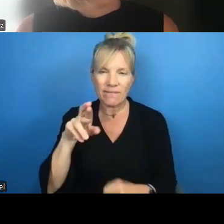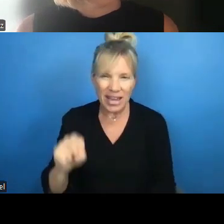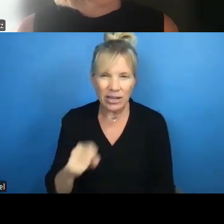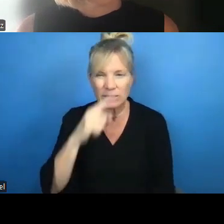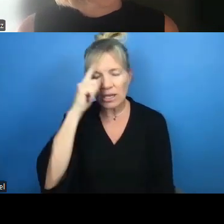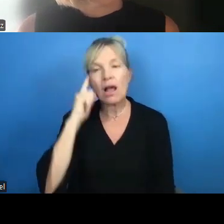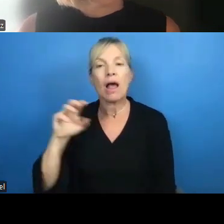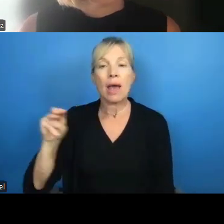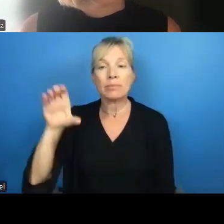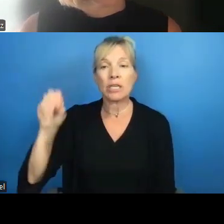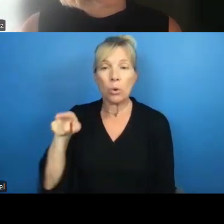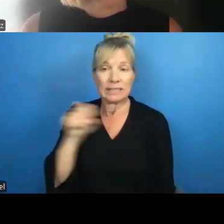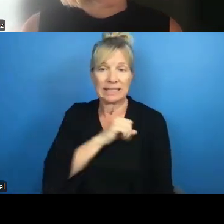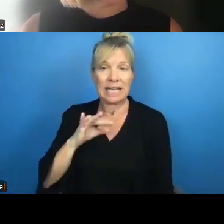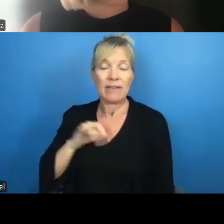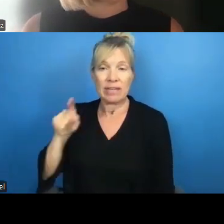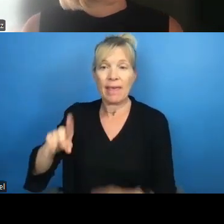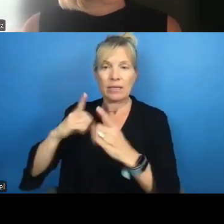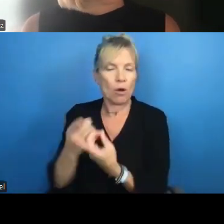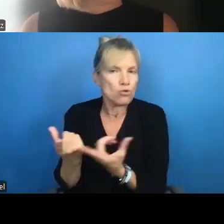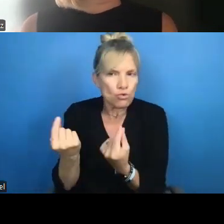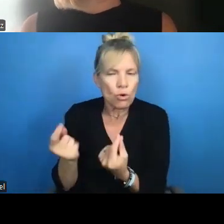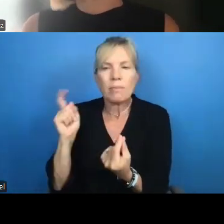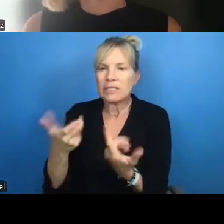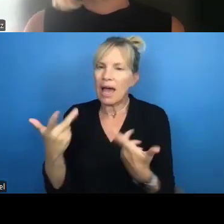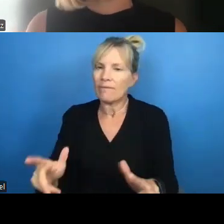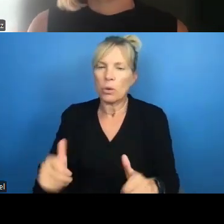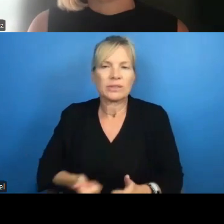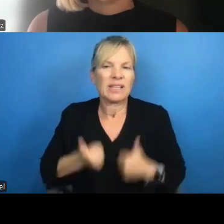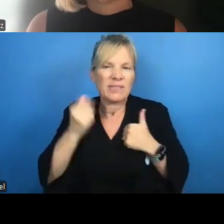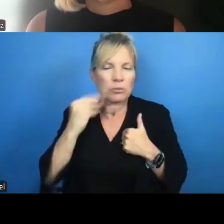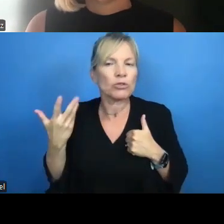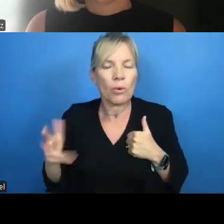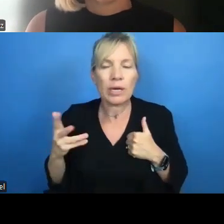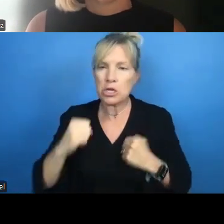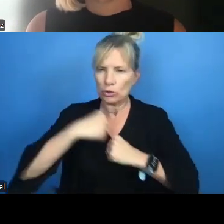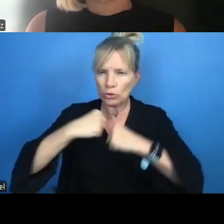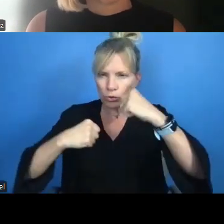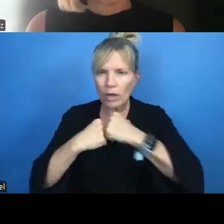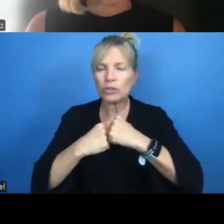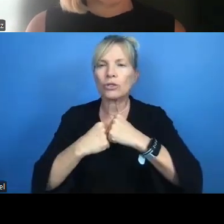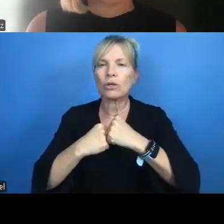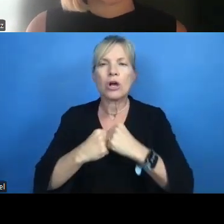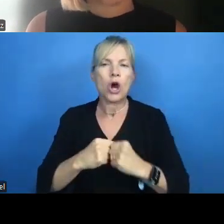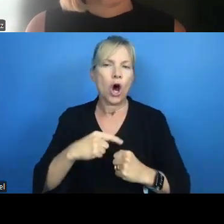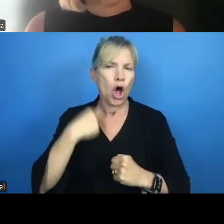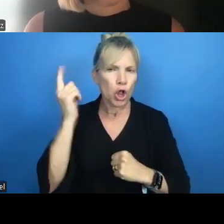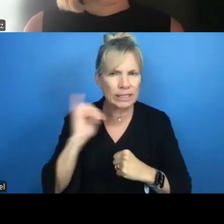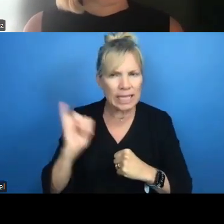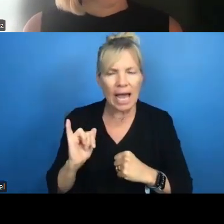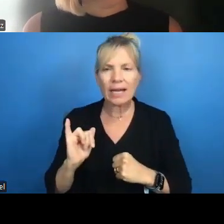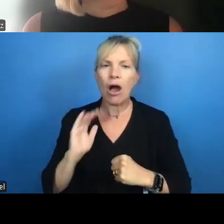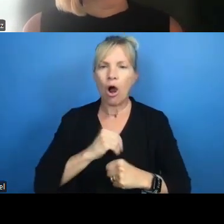The MCO staff in this department need to have lived experience. The structure looks very similar to that of